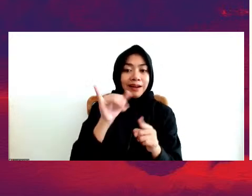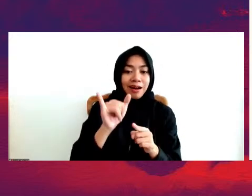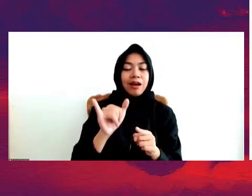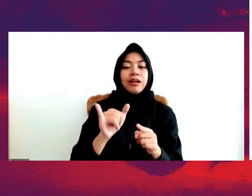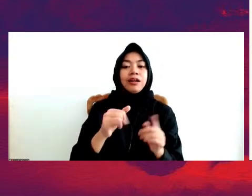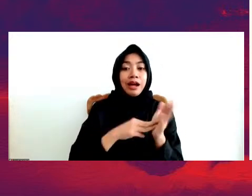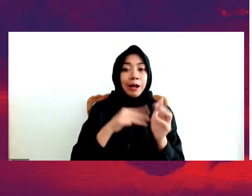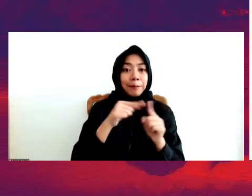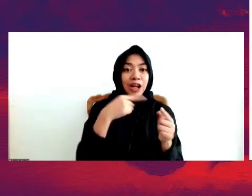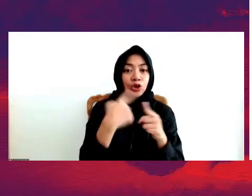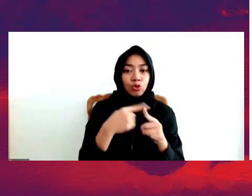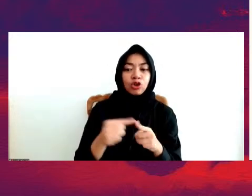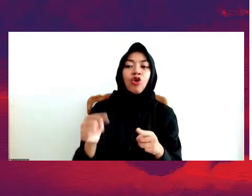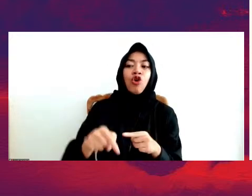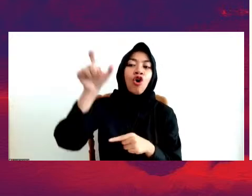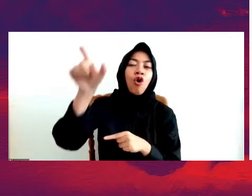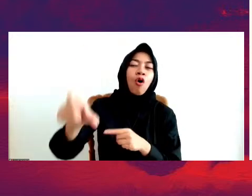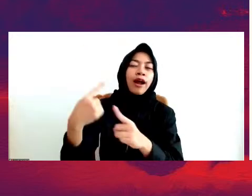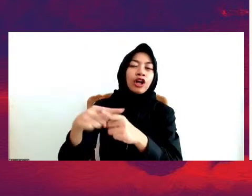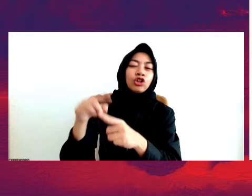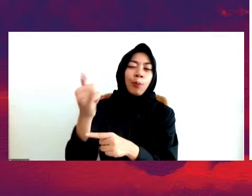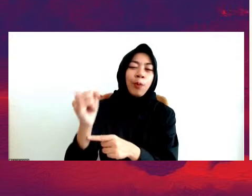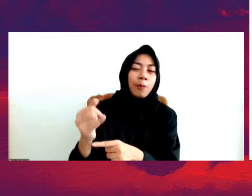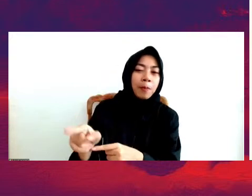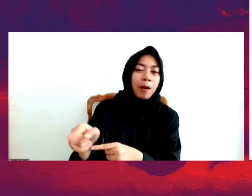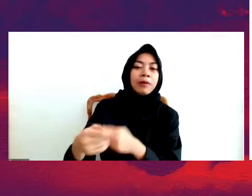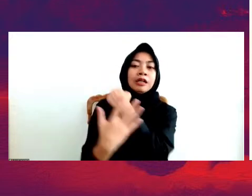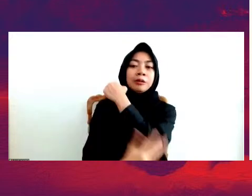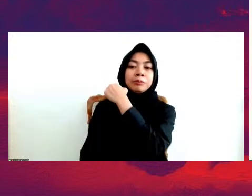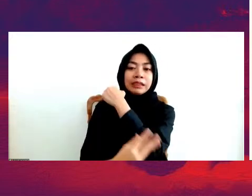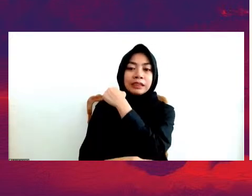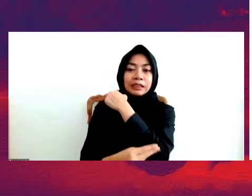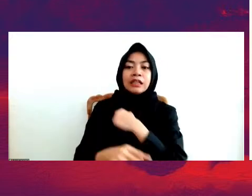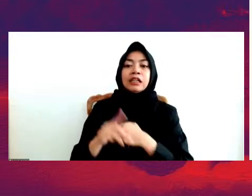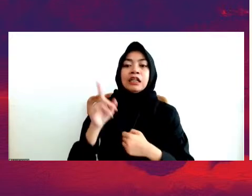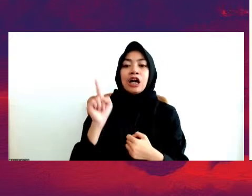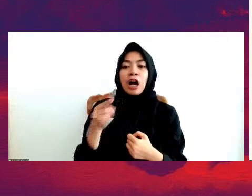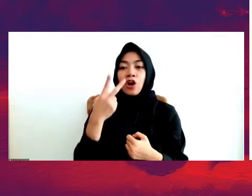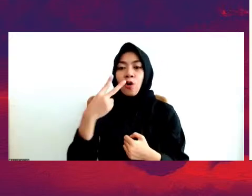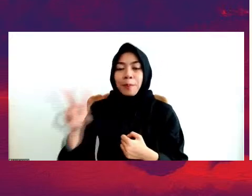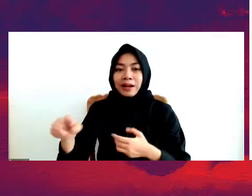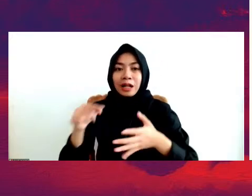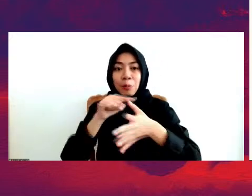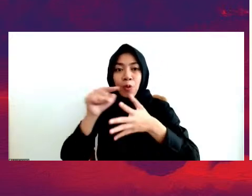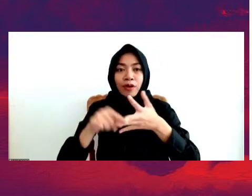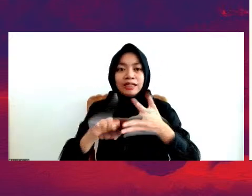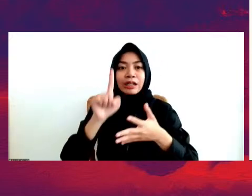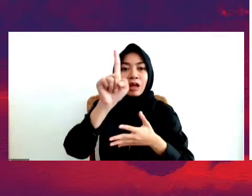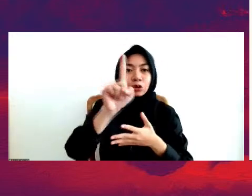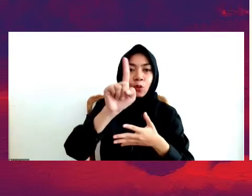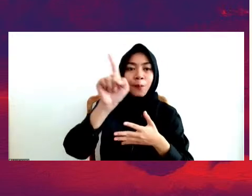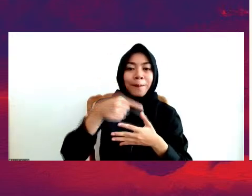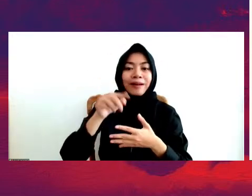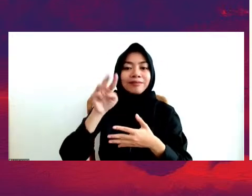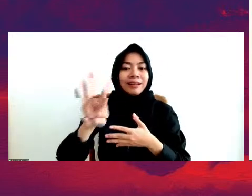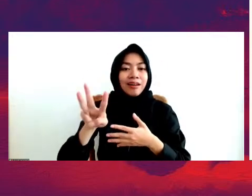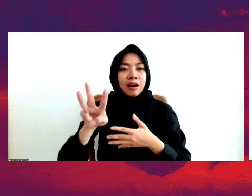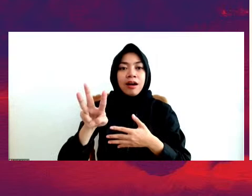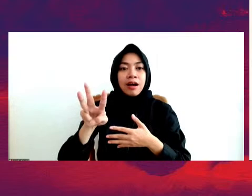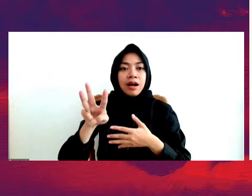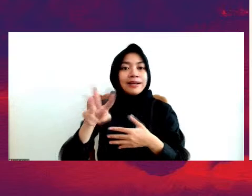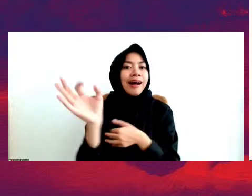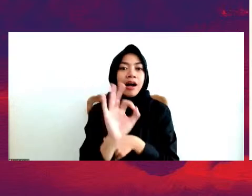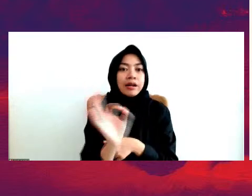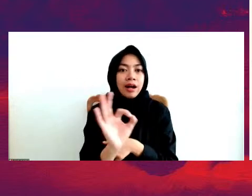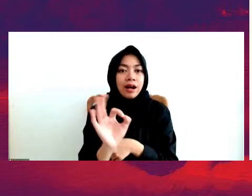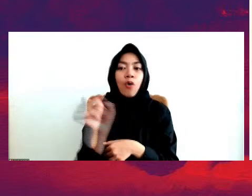weighted indicators. Now, when we say weighted indicators, the global MPI has equal weights across